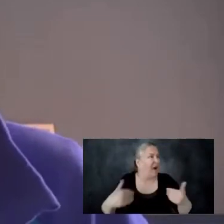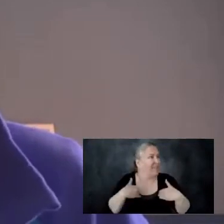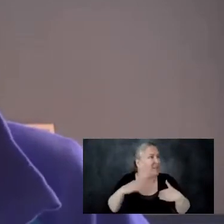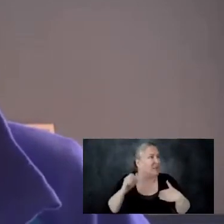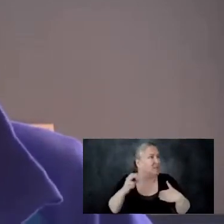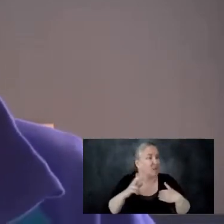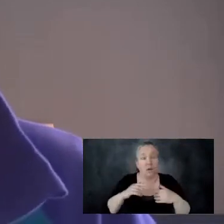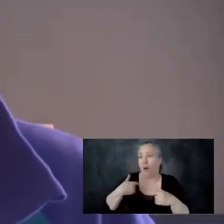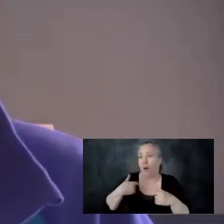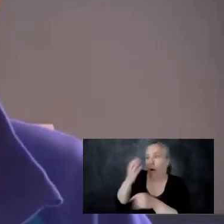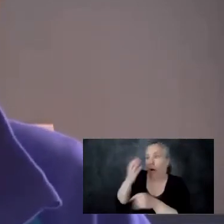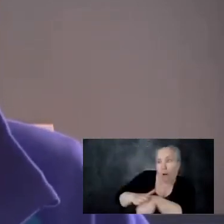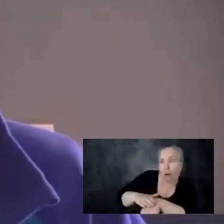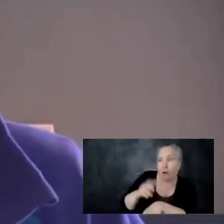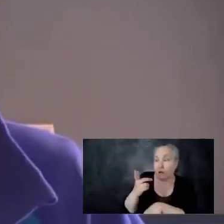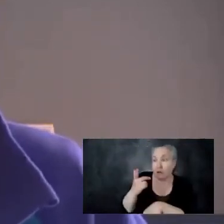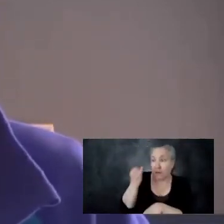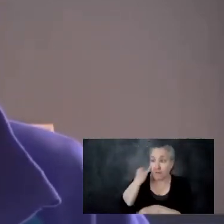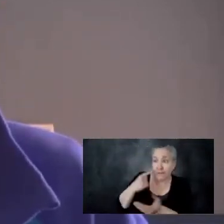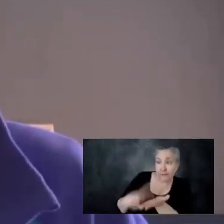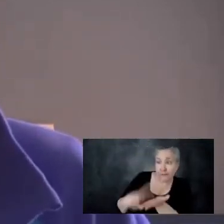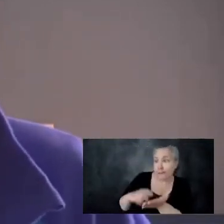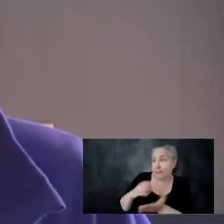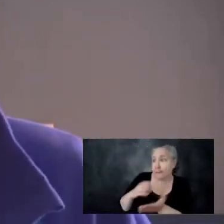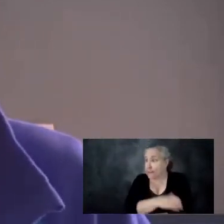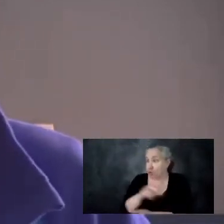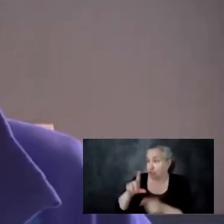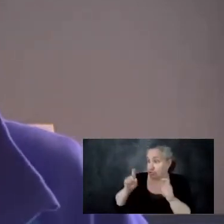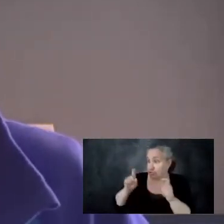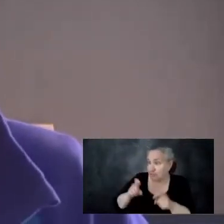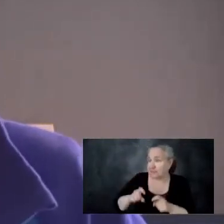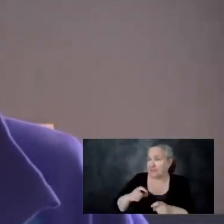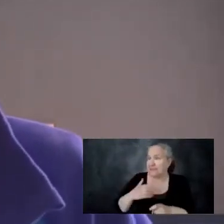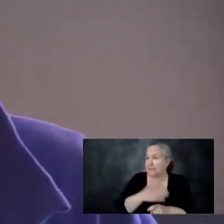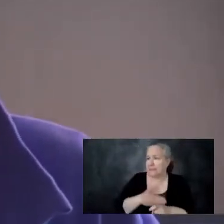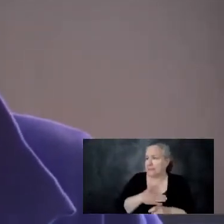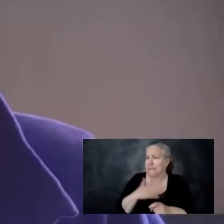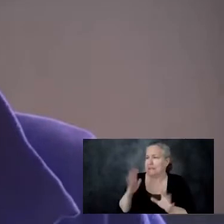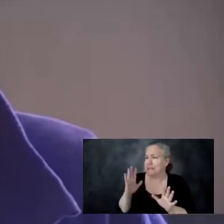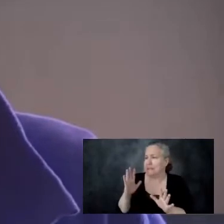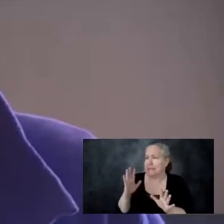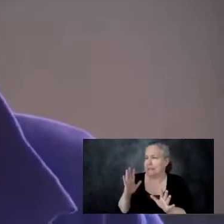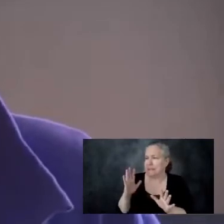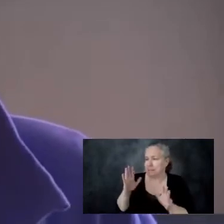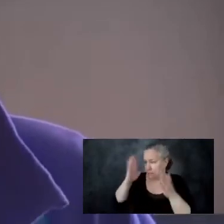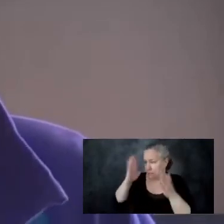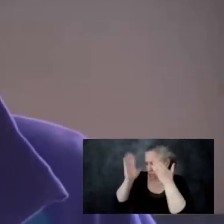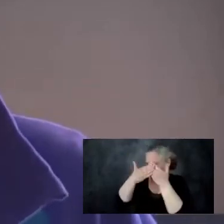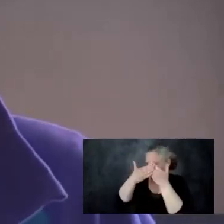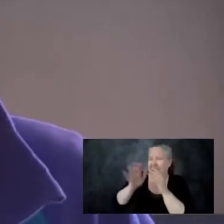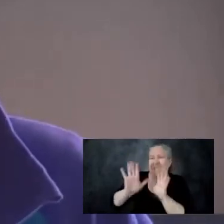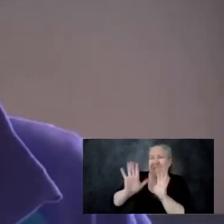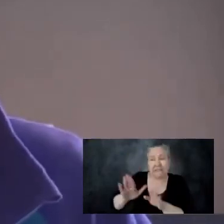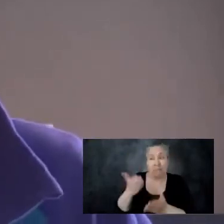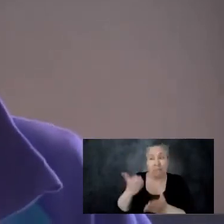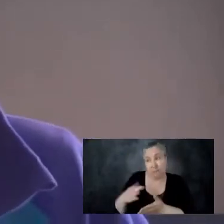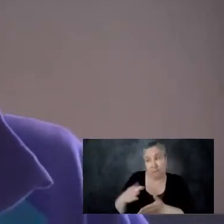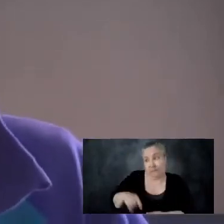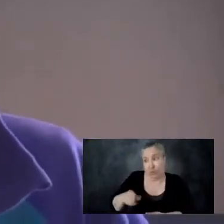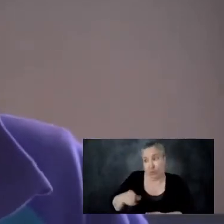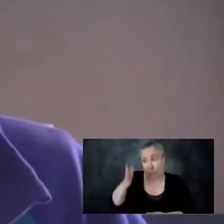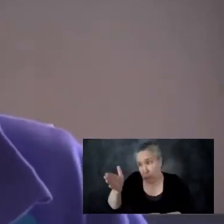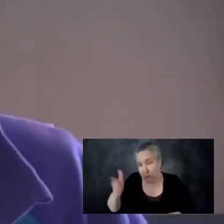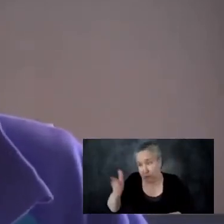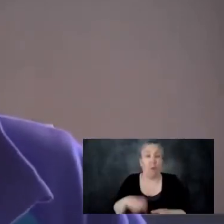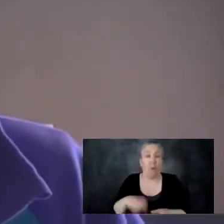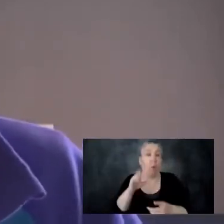hey, by the way, if we talk to you about clinical trials, please don't shut down. This may be a good thing for you. Is it when the